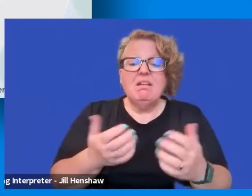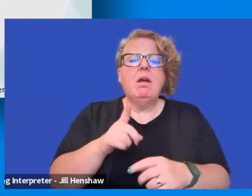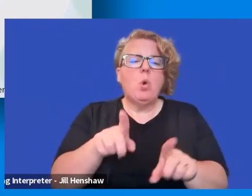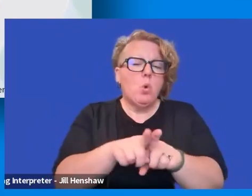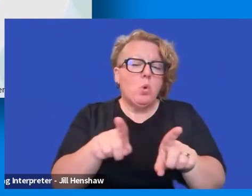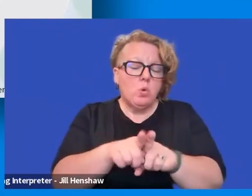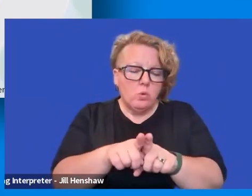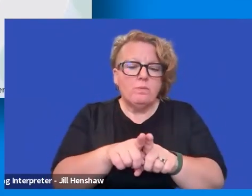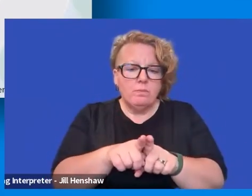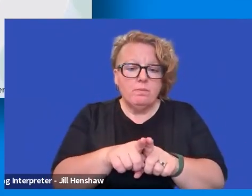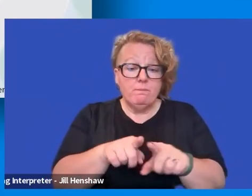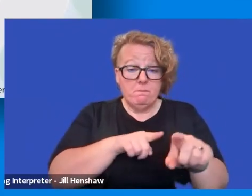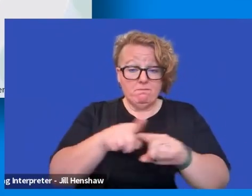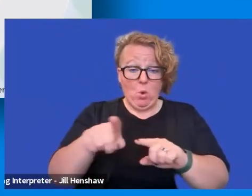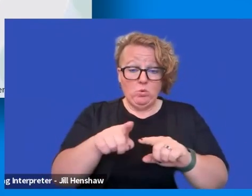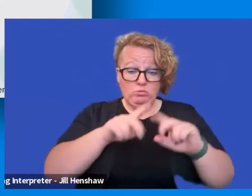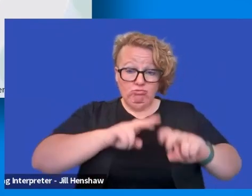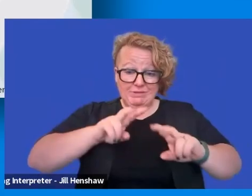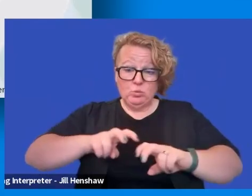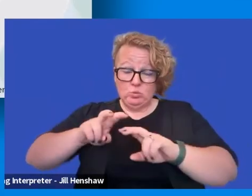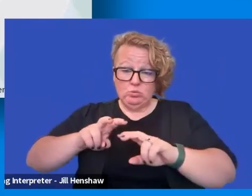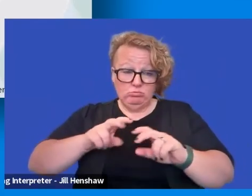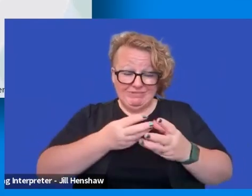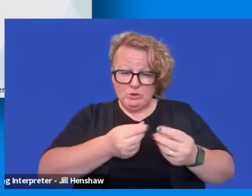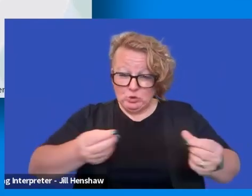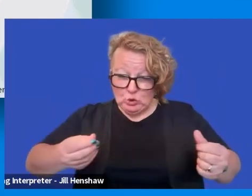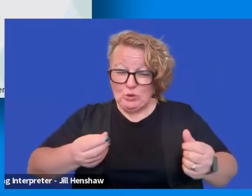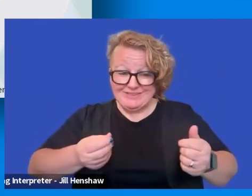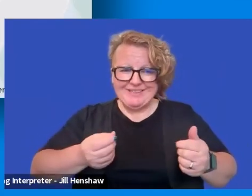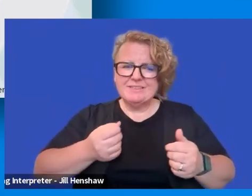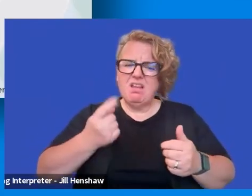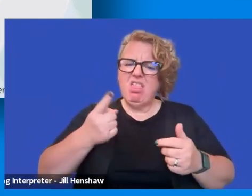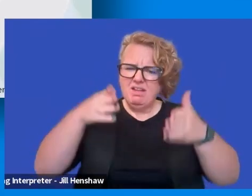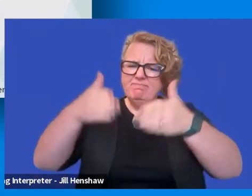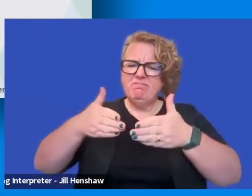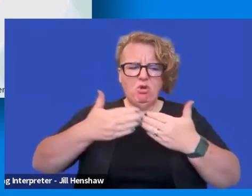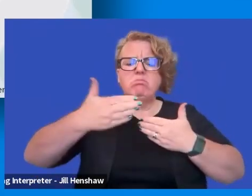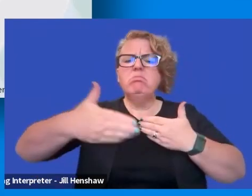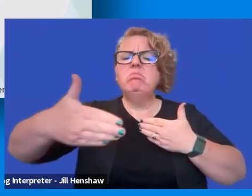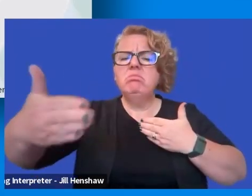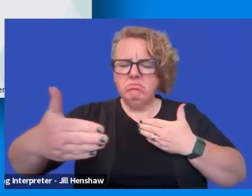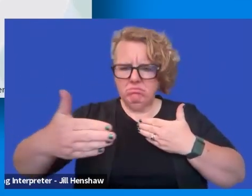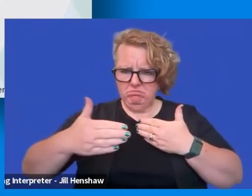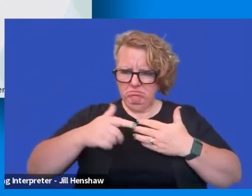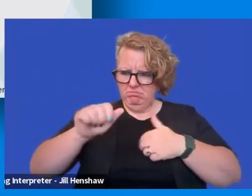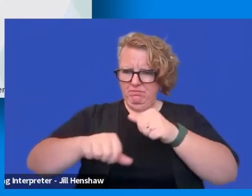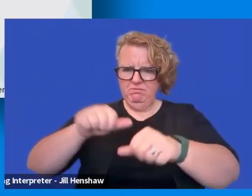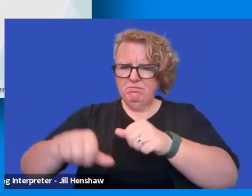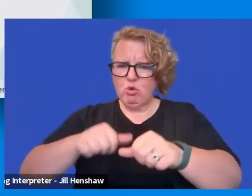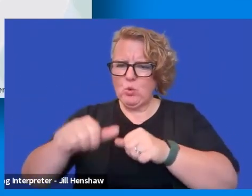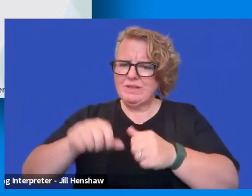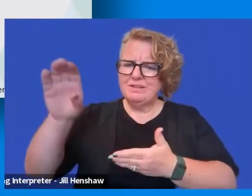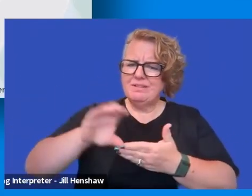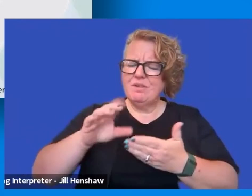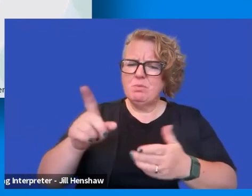was that most resources focus on the later stages of the funding process. So there was at the time very little research on the